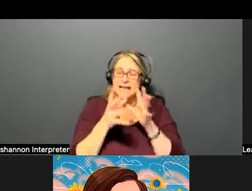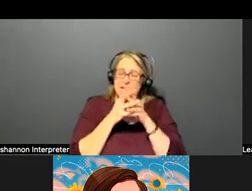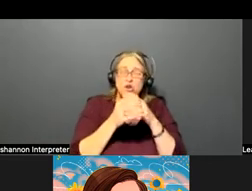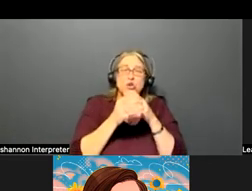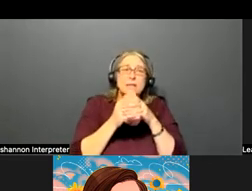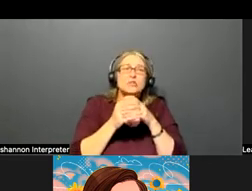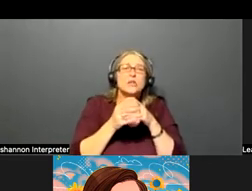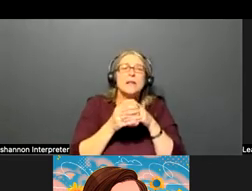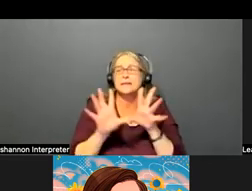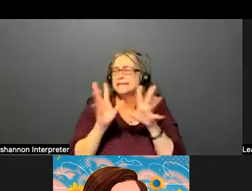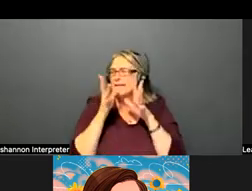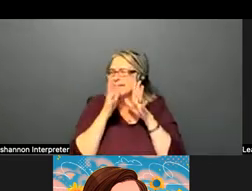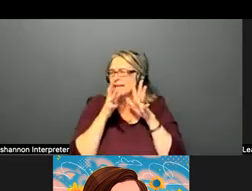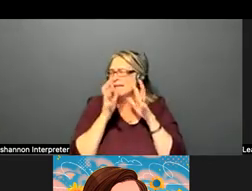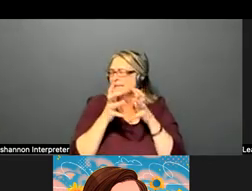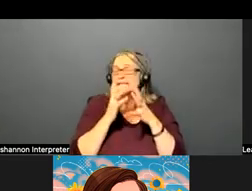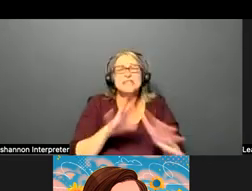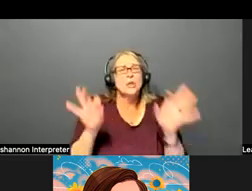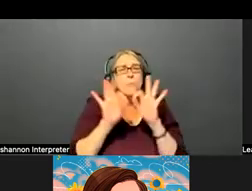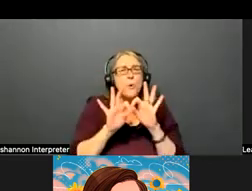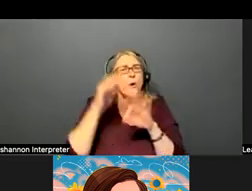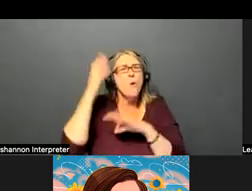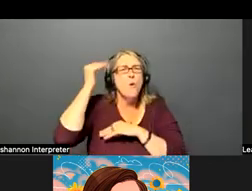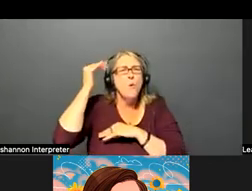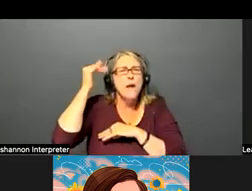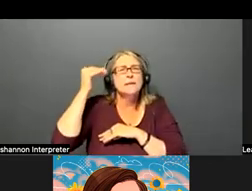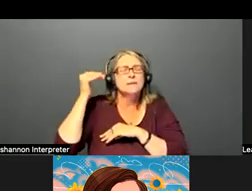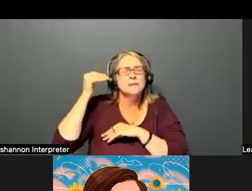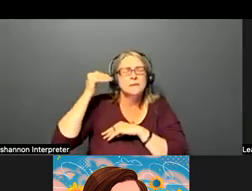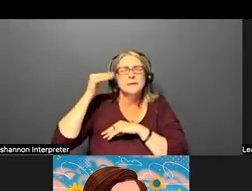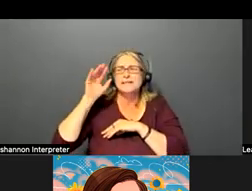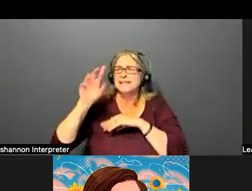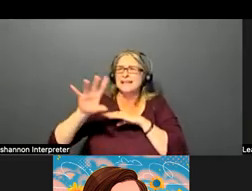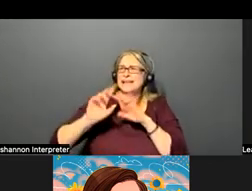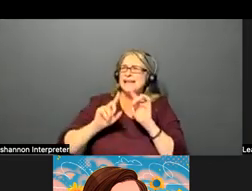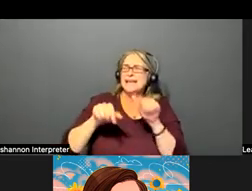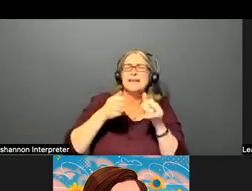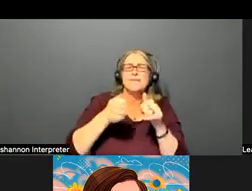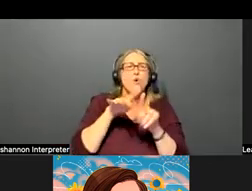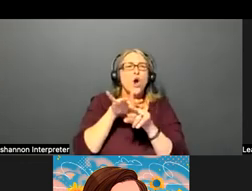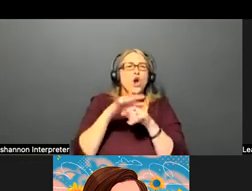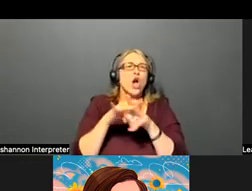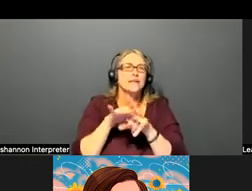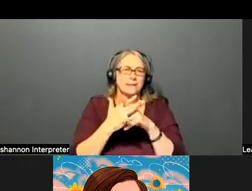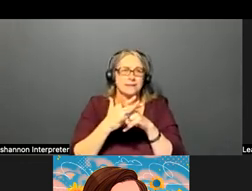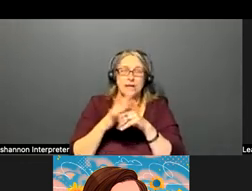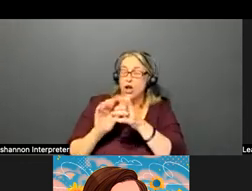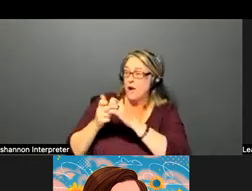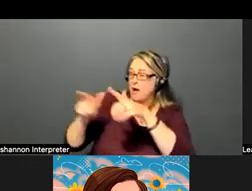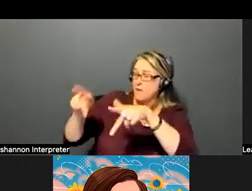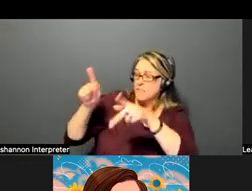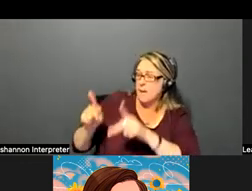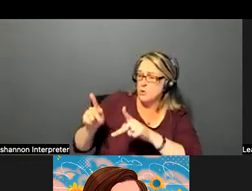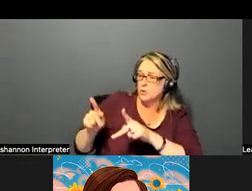is important because it can also give us, it can give us context to how a person came to